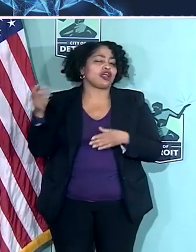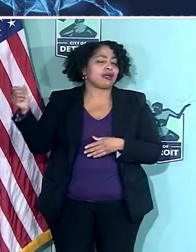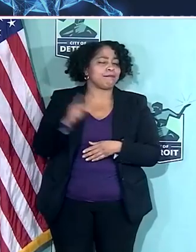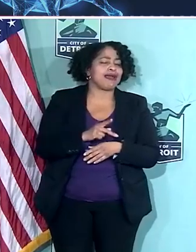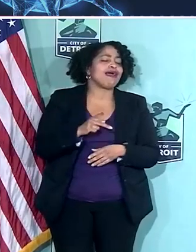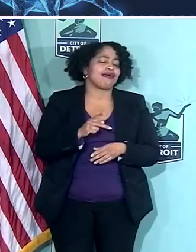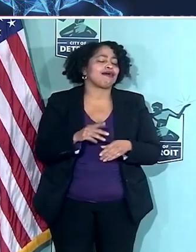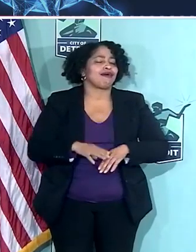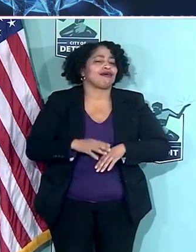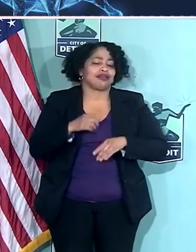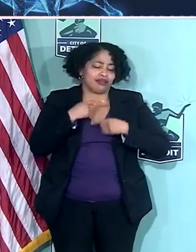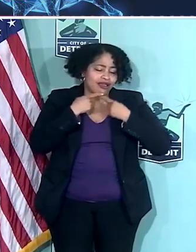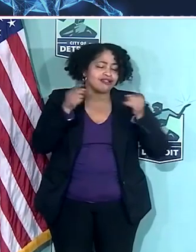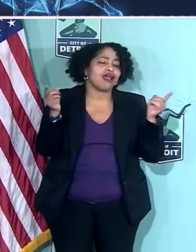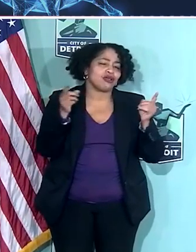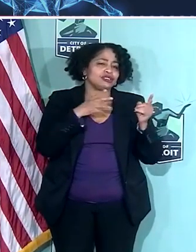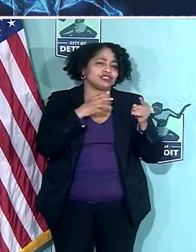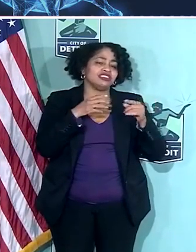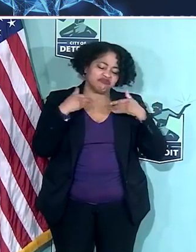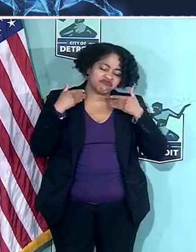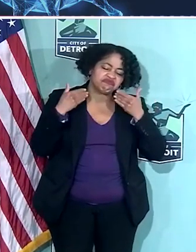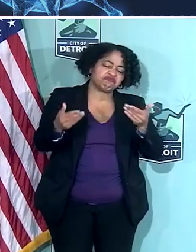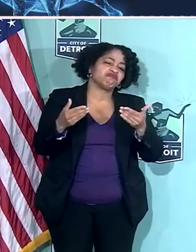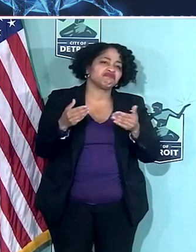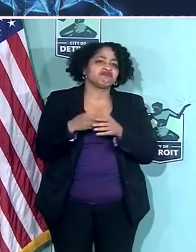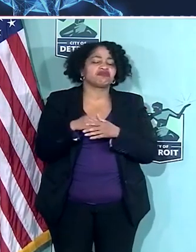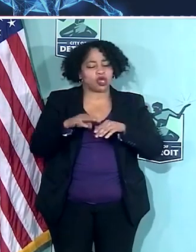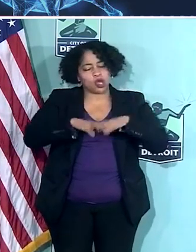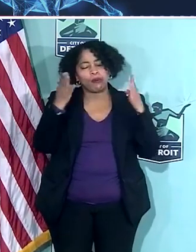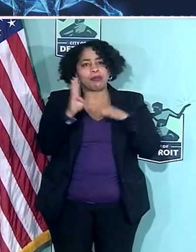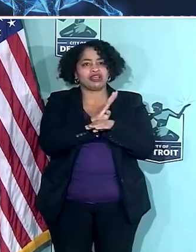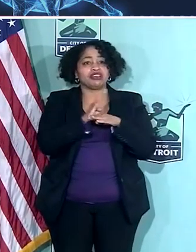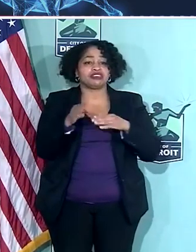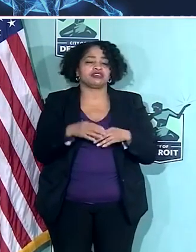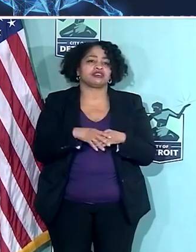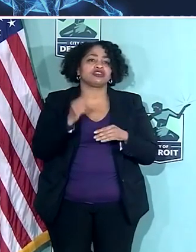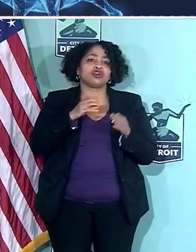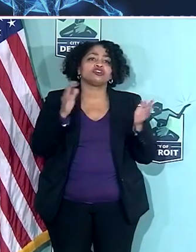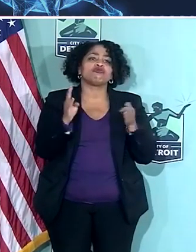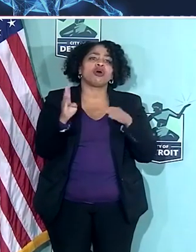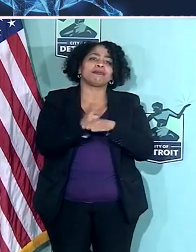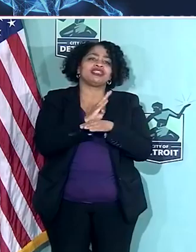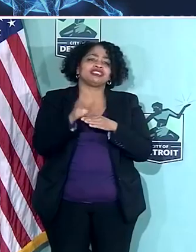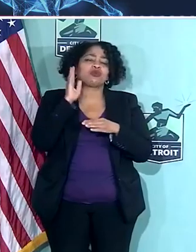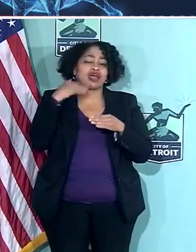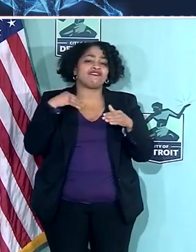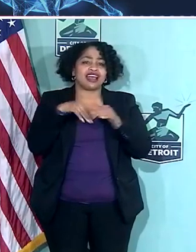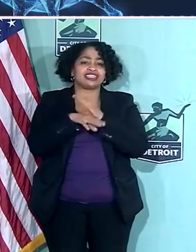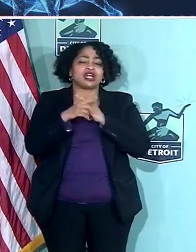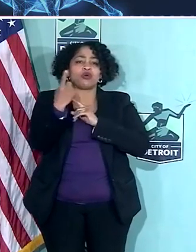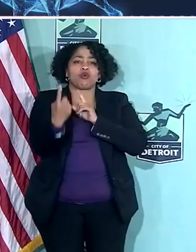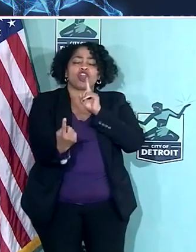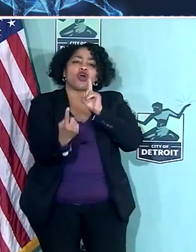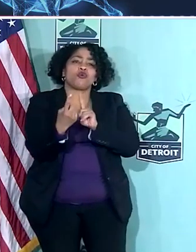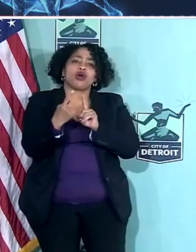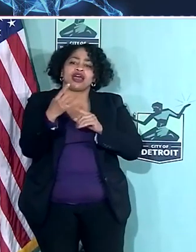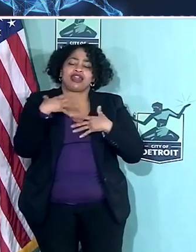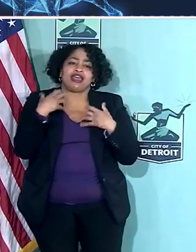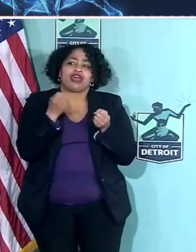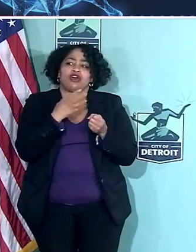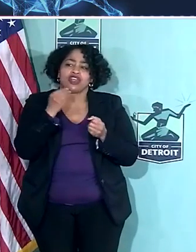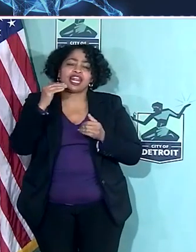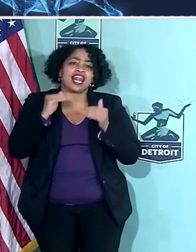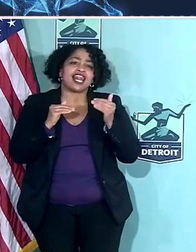Also, through this website, DetroitMeansBusiness.org, small businesses will have access to one-on-one help on how to leverage the state of